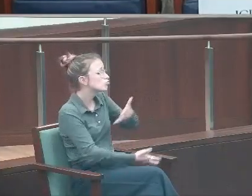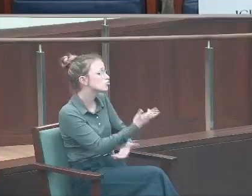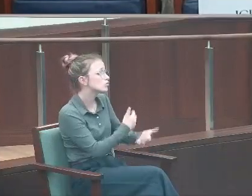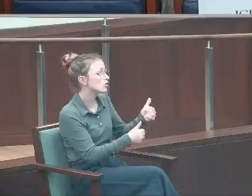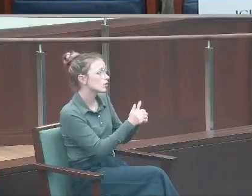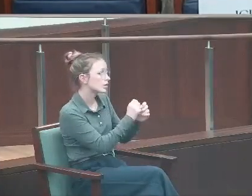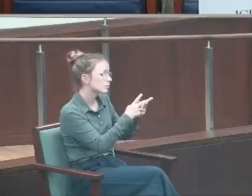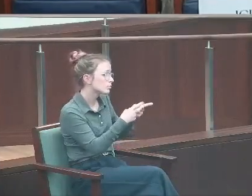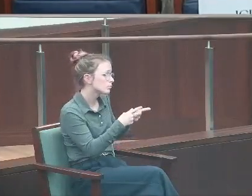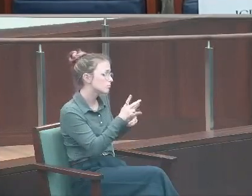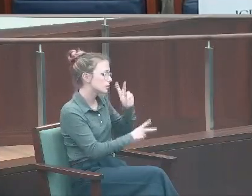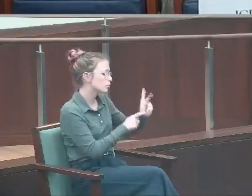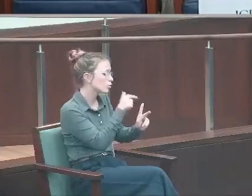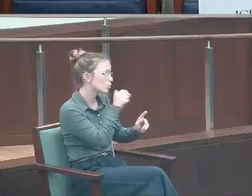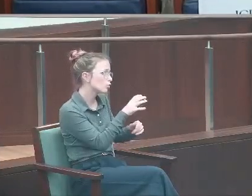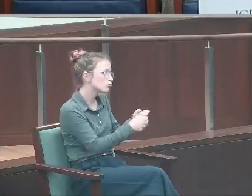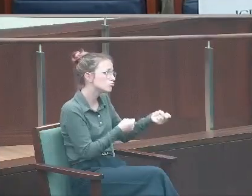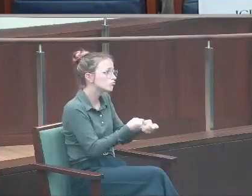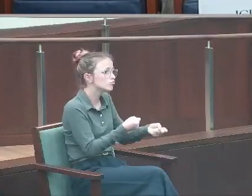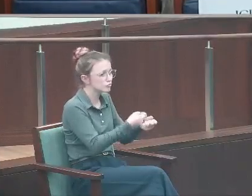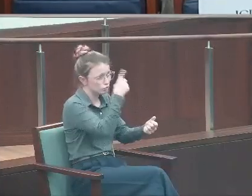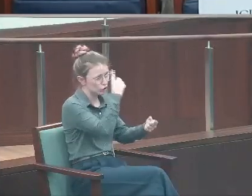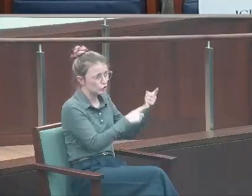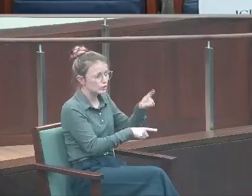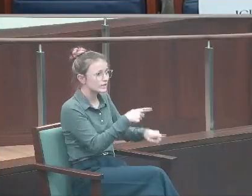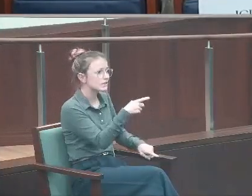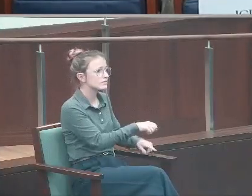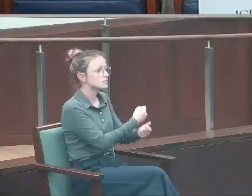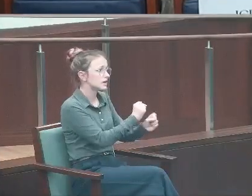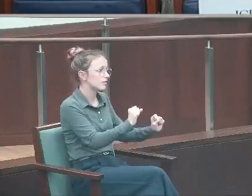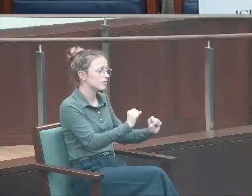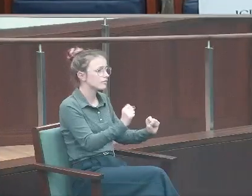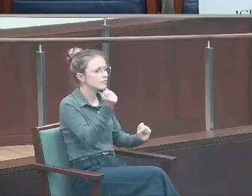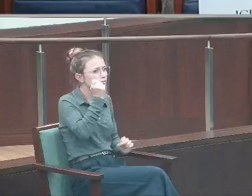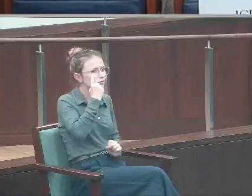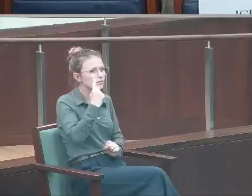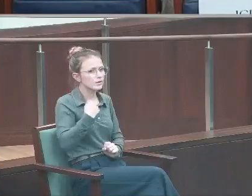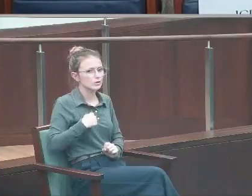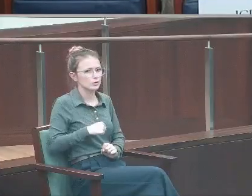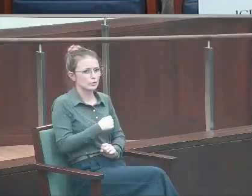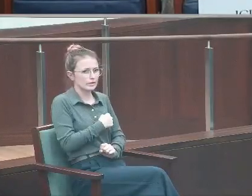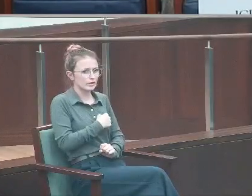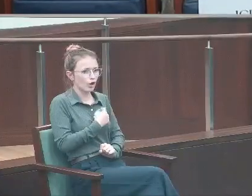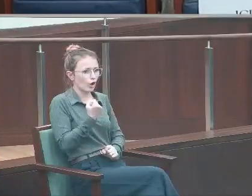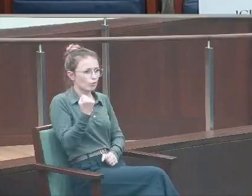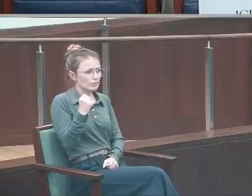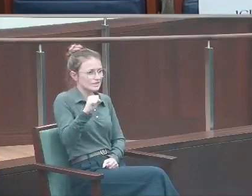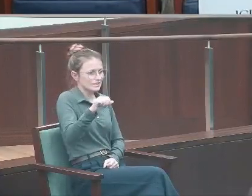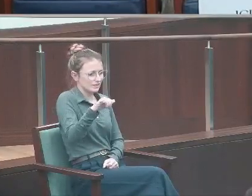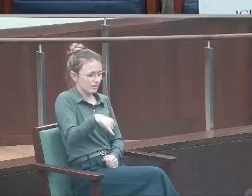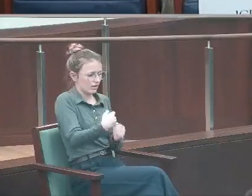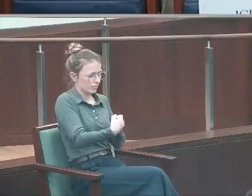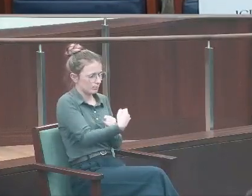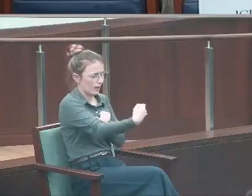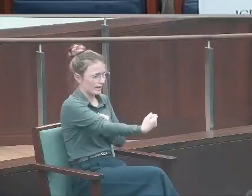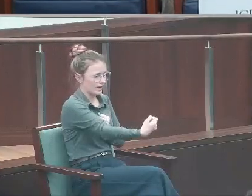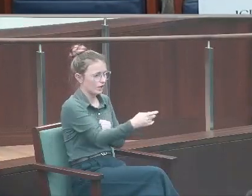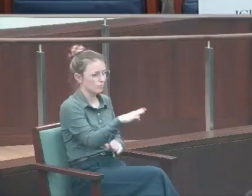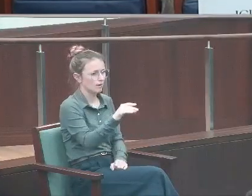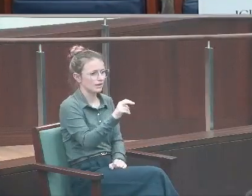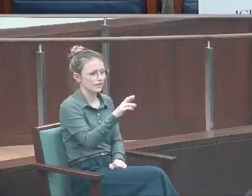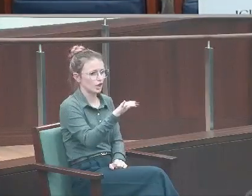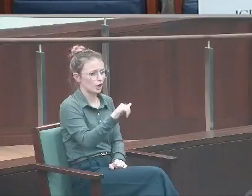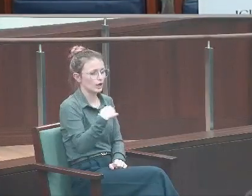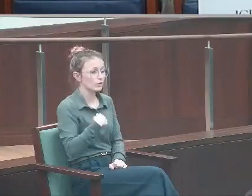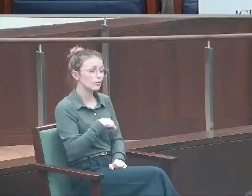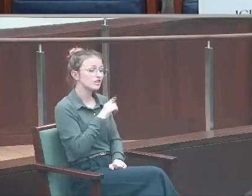and you're safe. But we've got to spend a lot more time, I think you brought up like resisting the binary between thinking that we can spend all of our time with people who agree